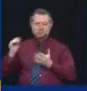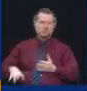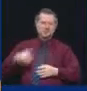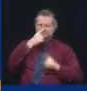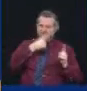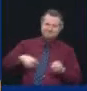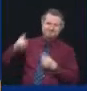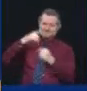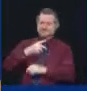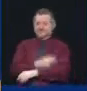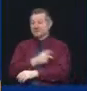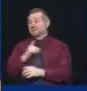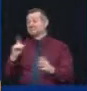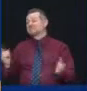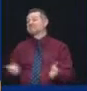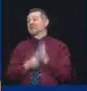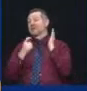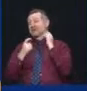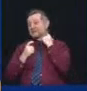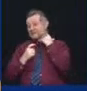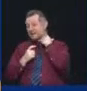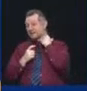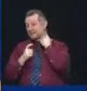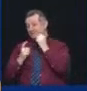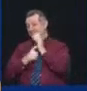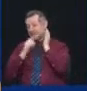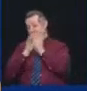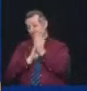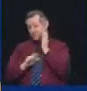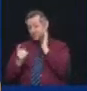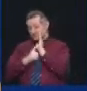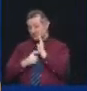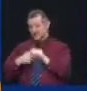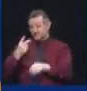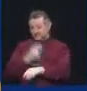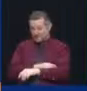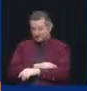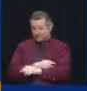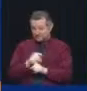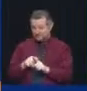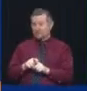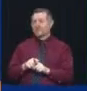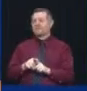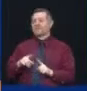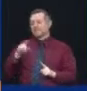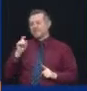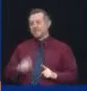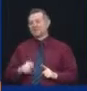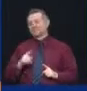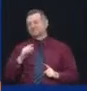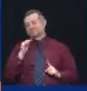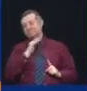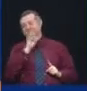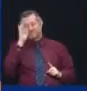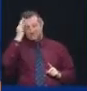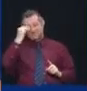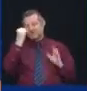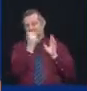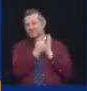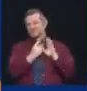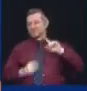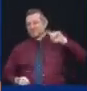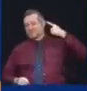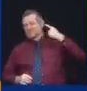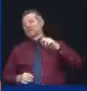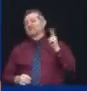mandatory college vaccination is dependent on the federal approval prior to that. Let's take one